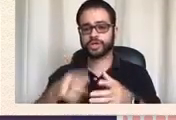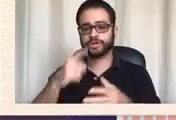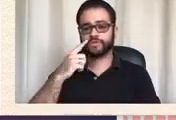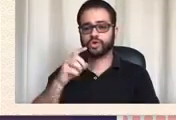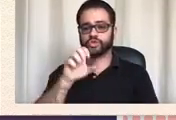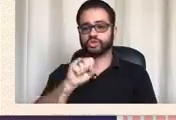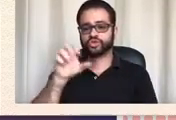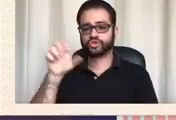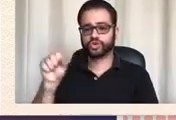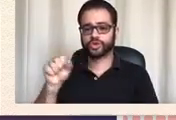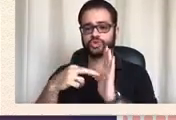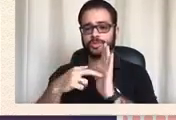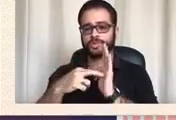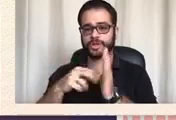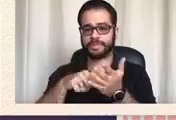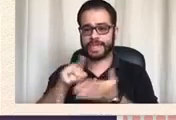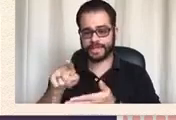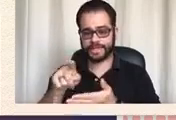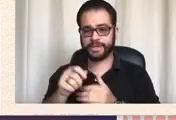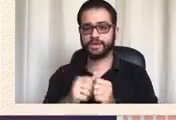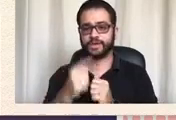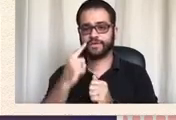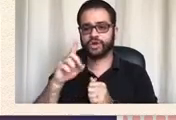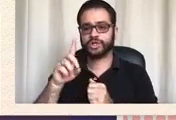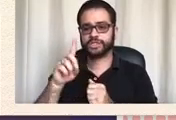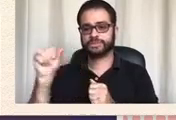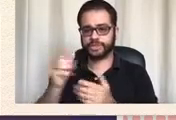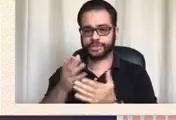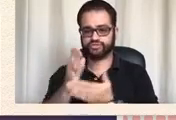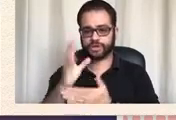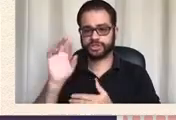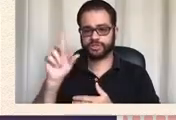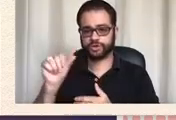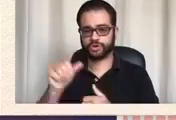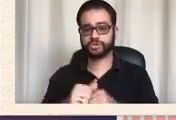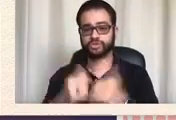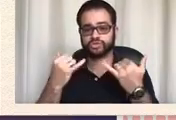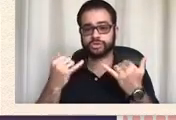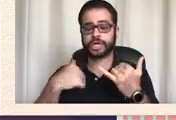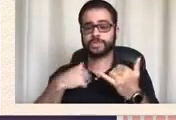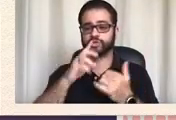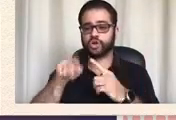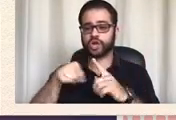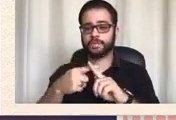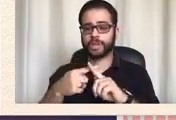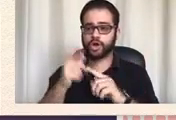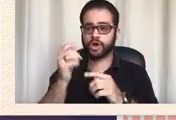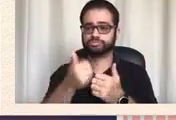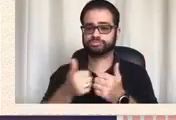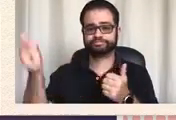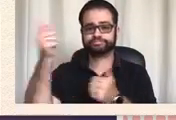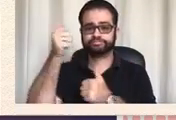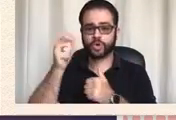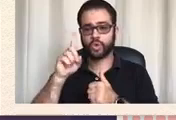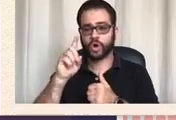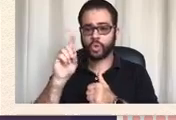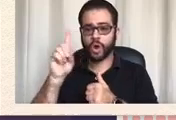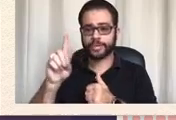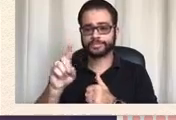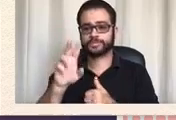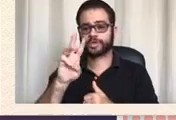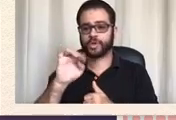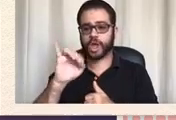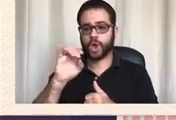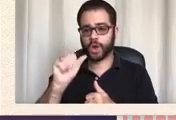Rights Florida. I'll be presenting today Adulting 101, WIOA, Transition, and